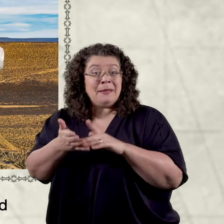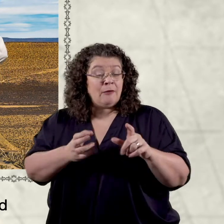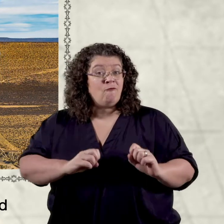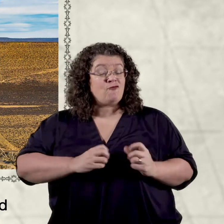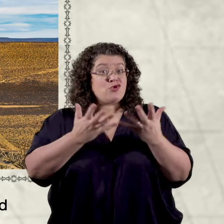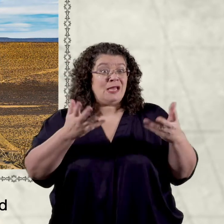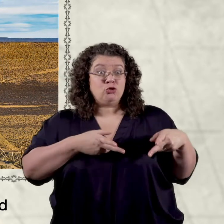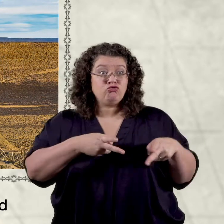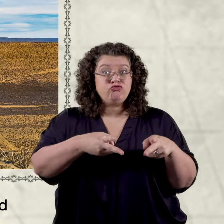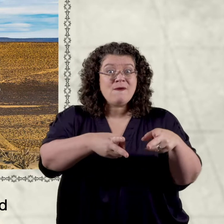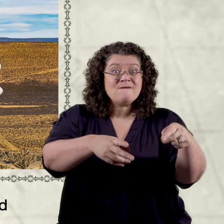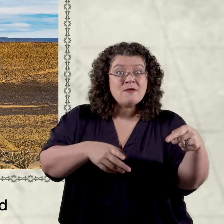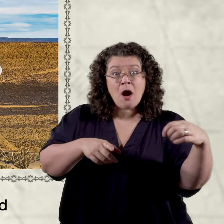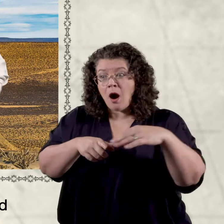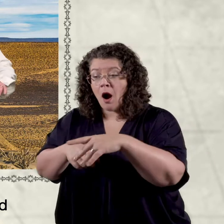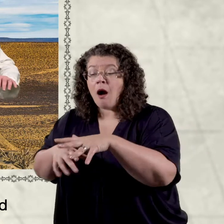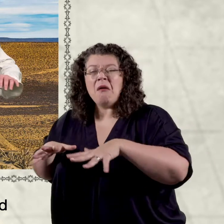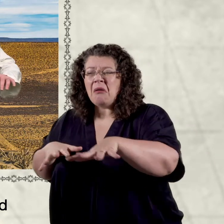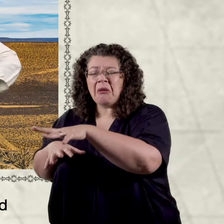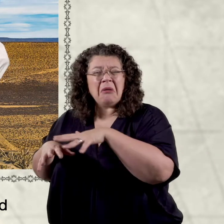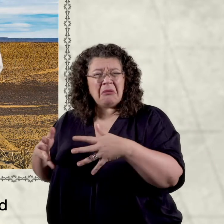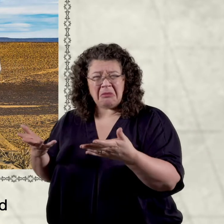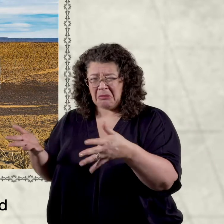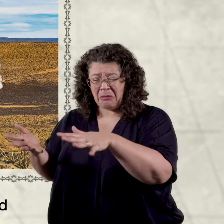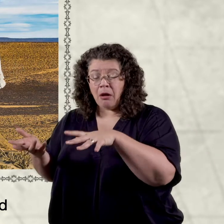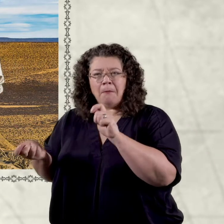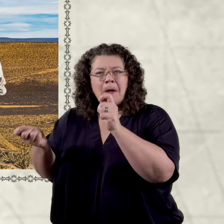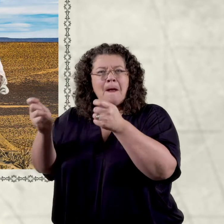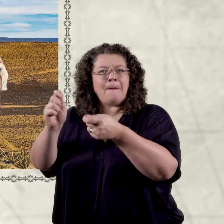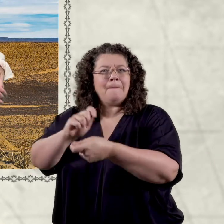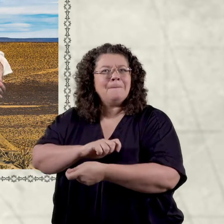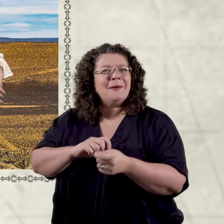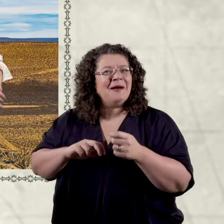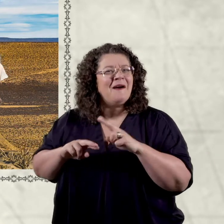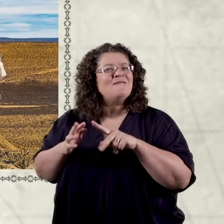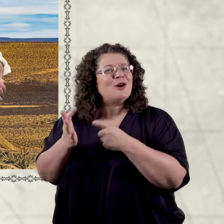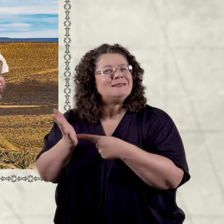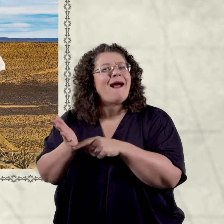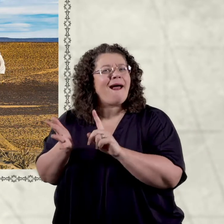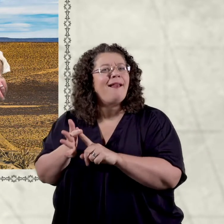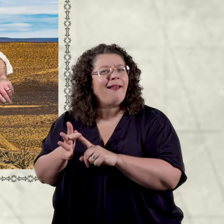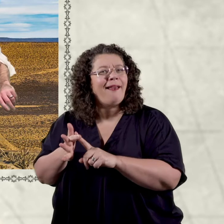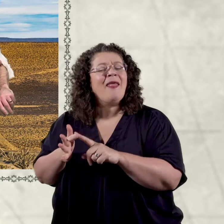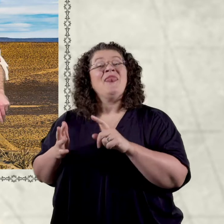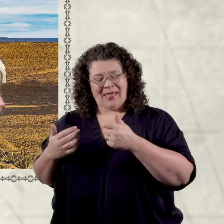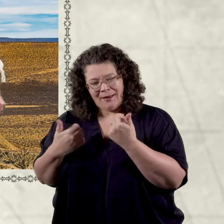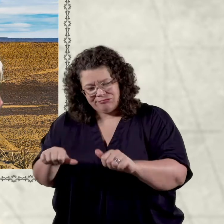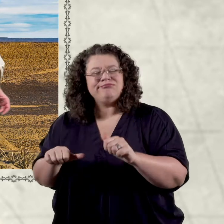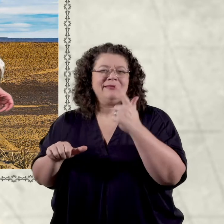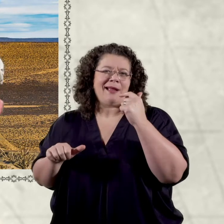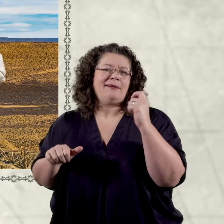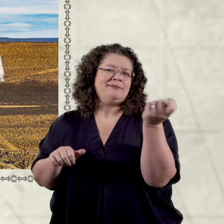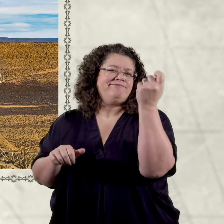water would turn the barren land into fertile land, and we were then able to farm successfully on it. Now